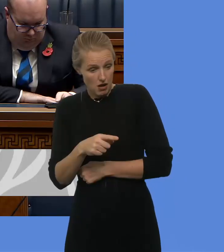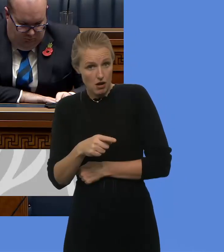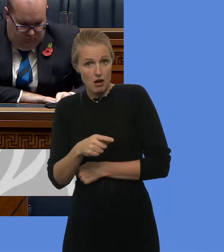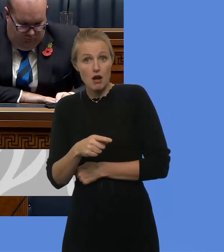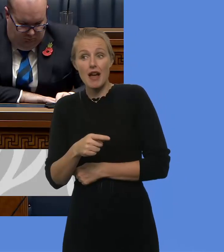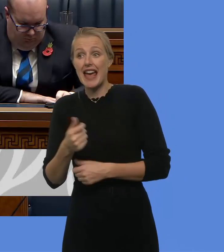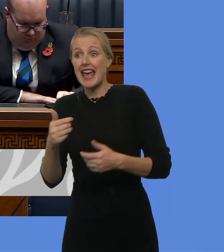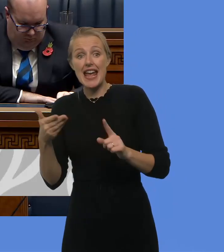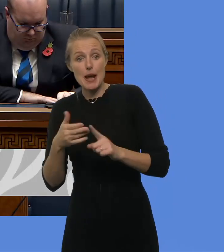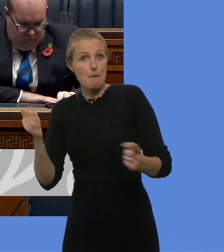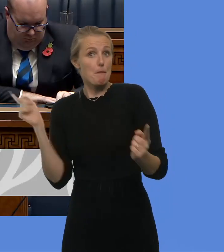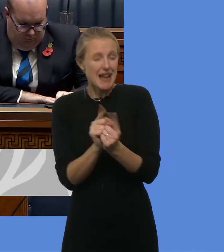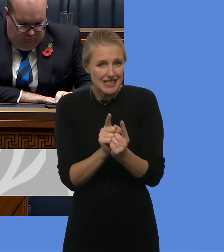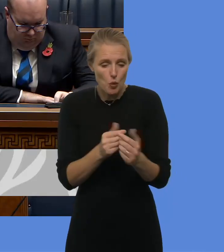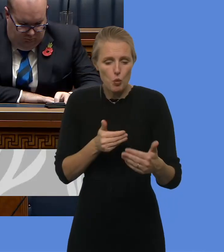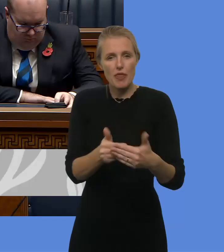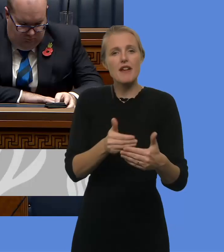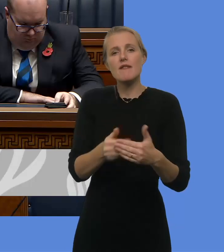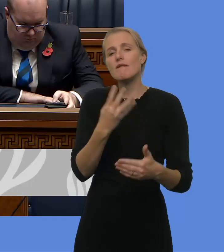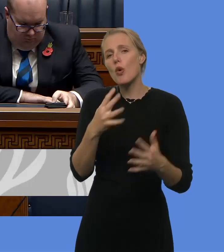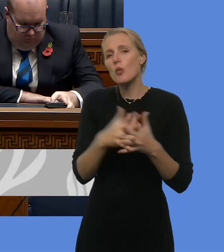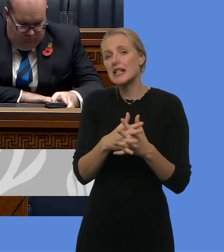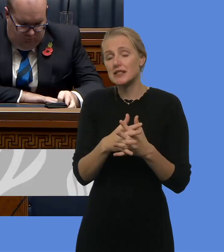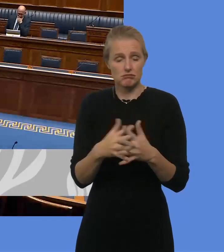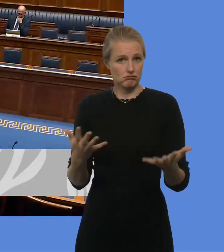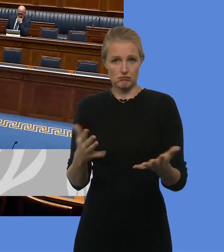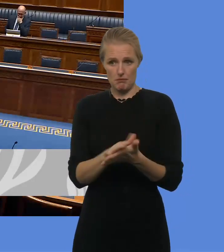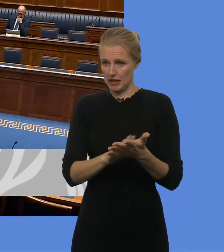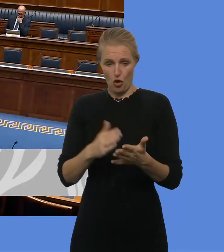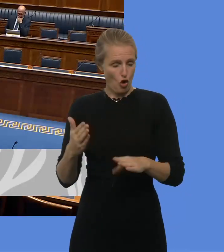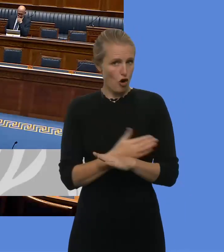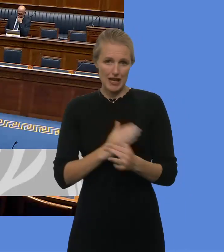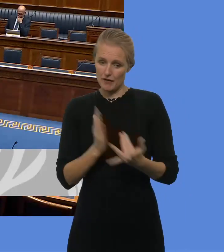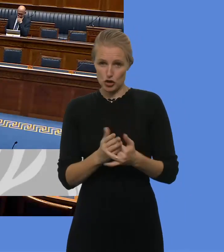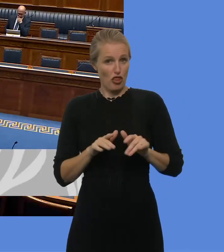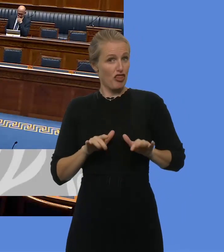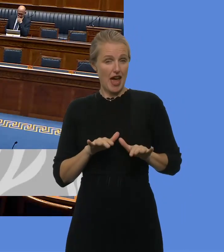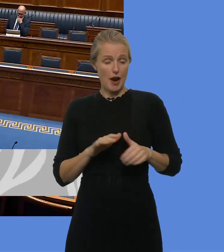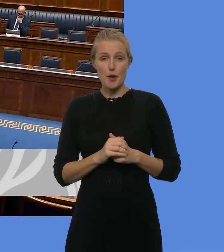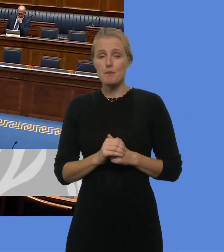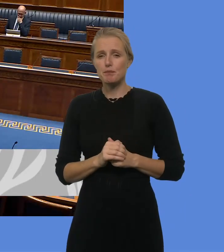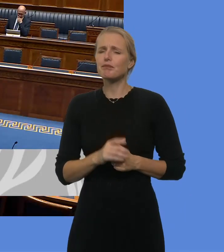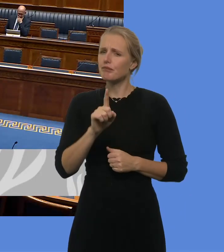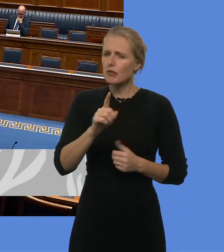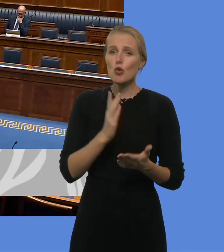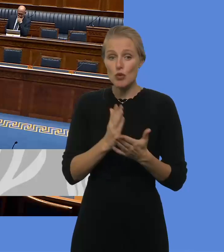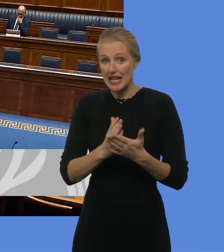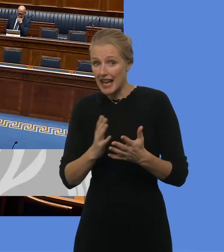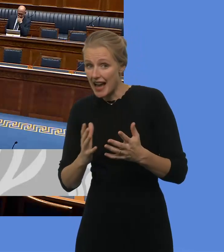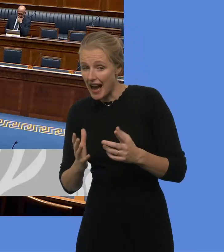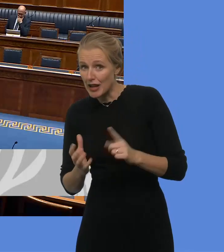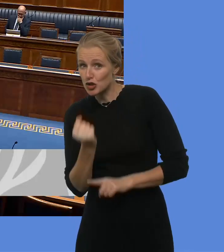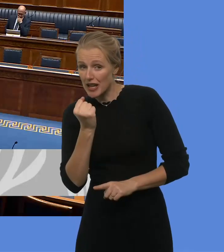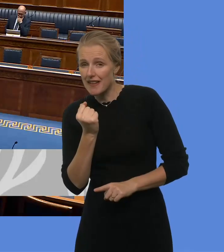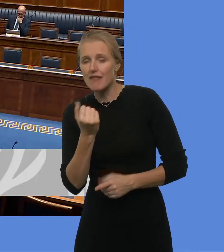weeks, which ensures access to that very early intervention. The commencement of support is of course family-led, and so achieving the target time